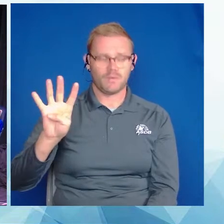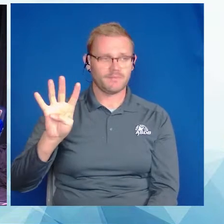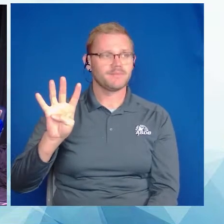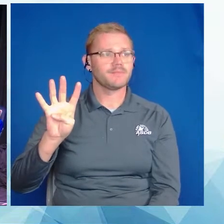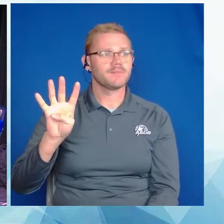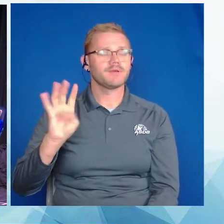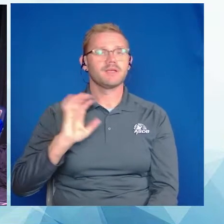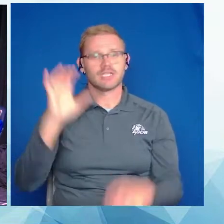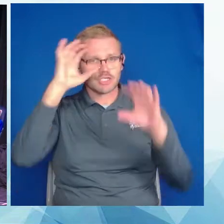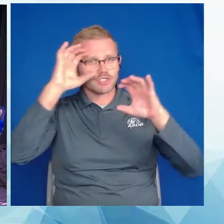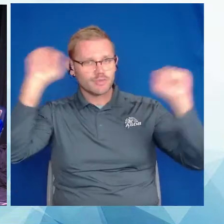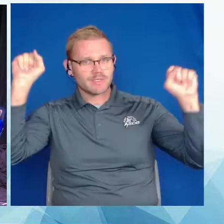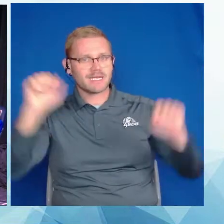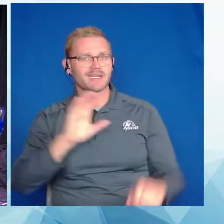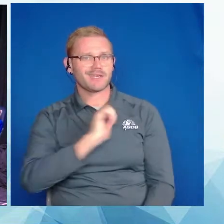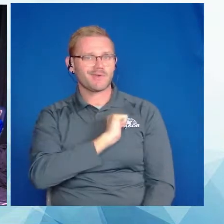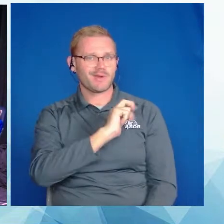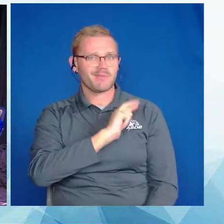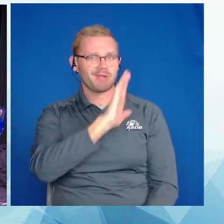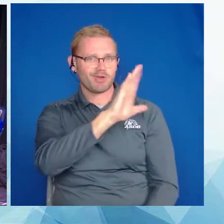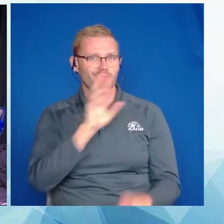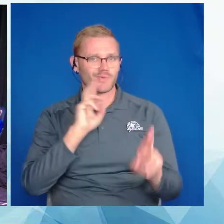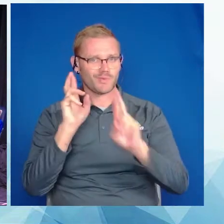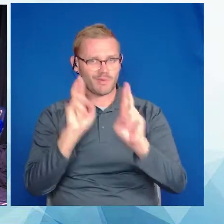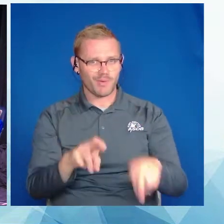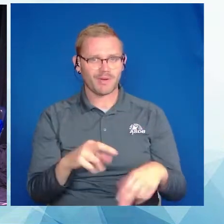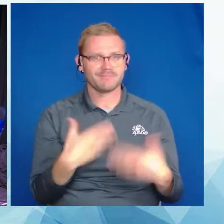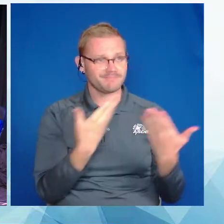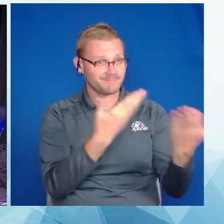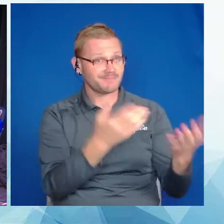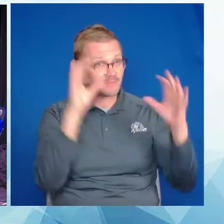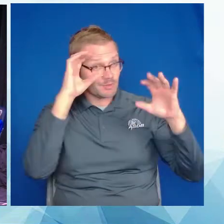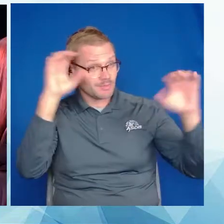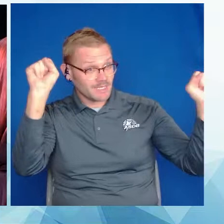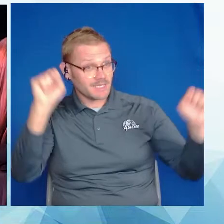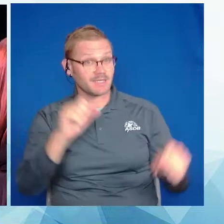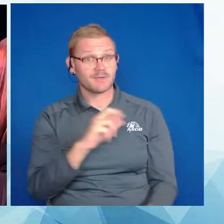the superintendent's report. Superintendent Reichman.